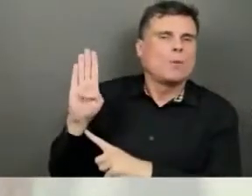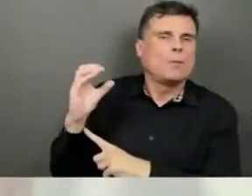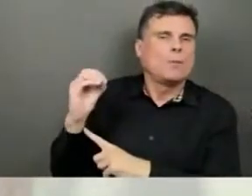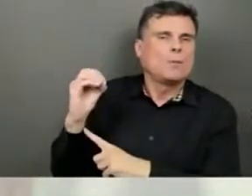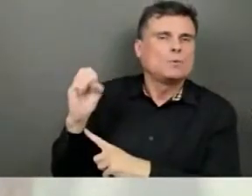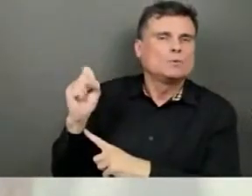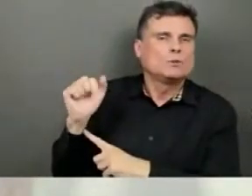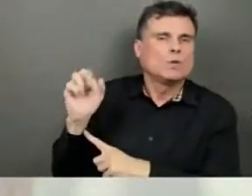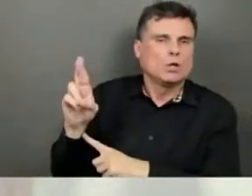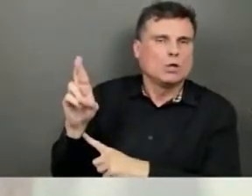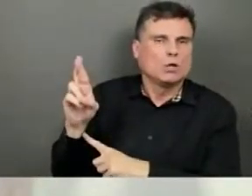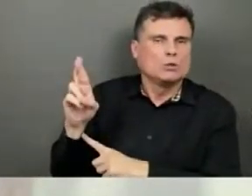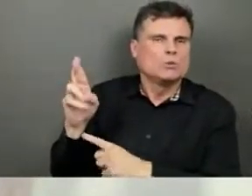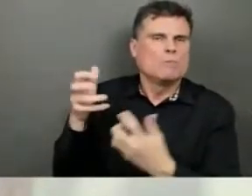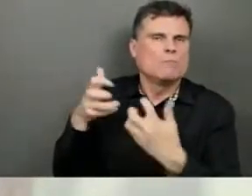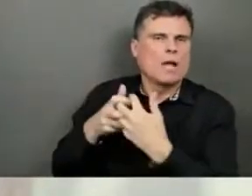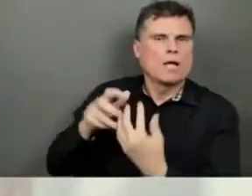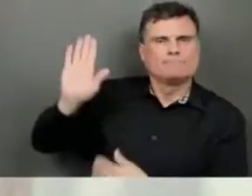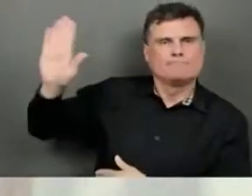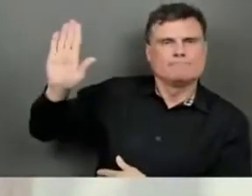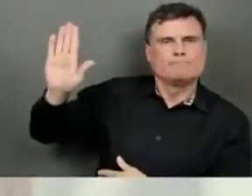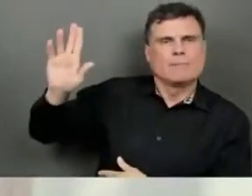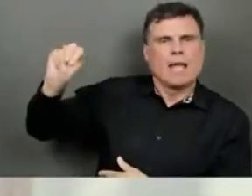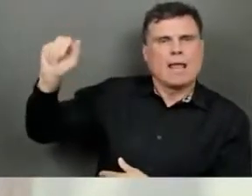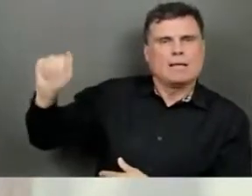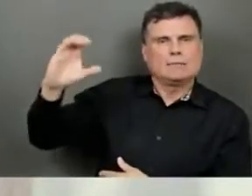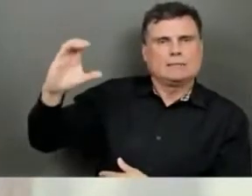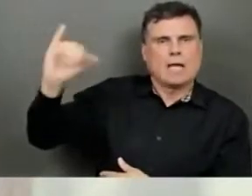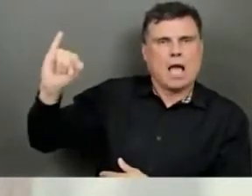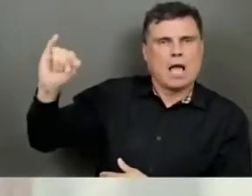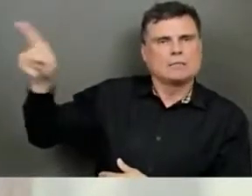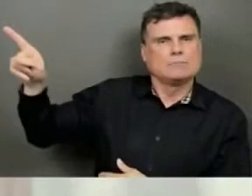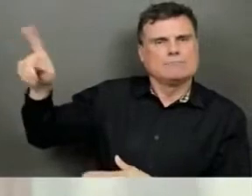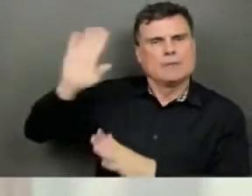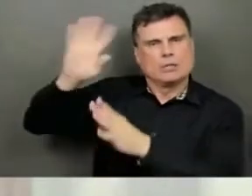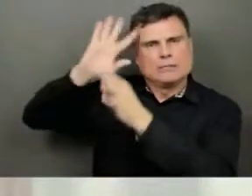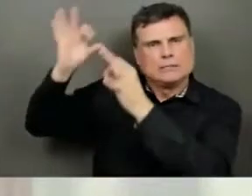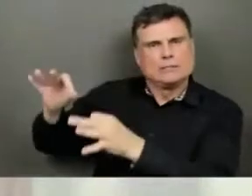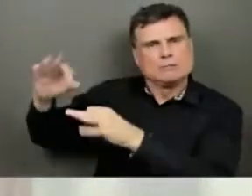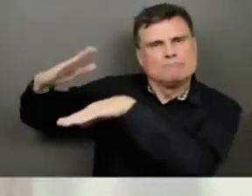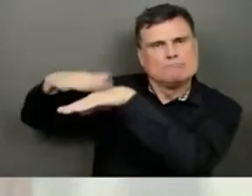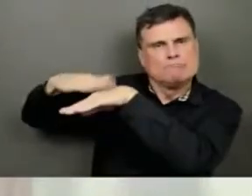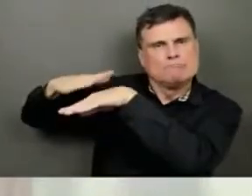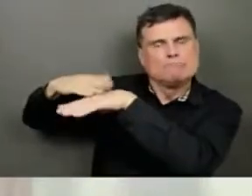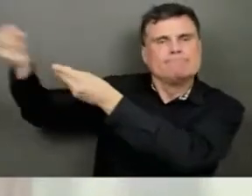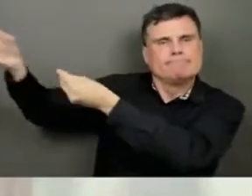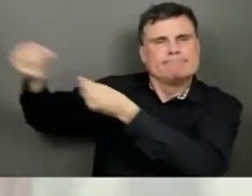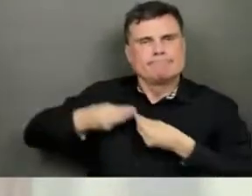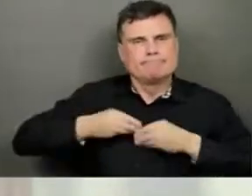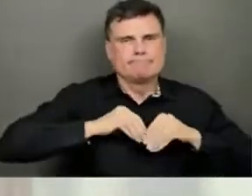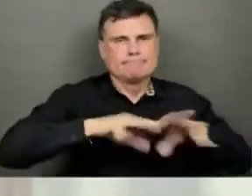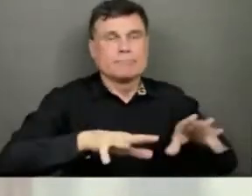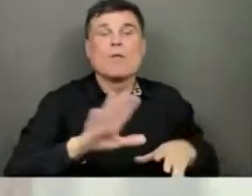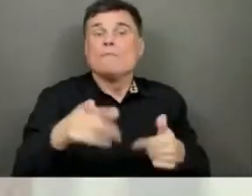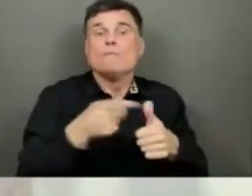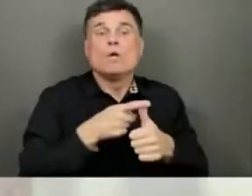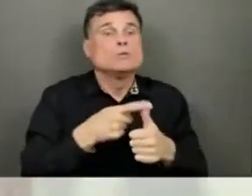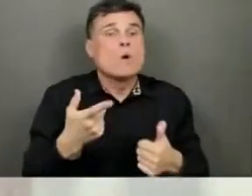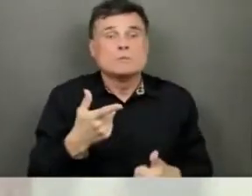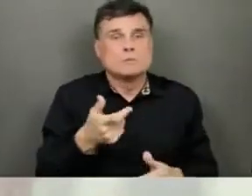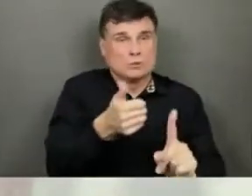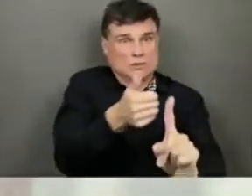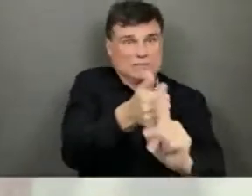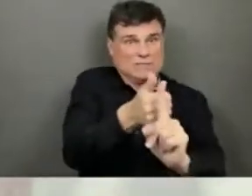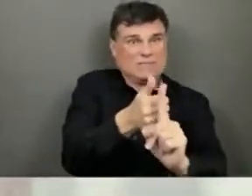National Advisory Committee. So this means the focus will be on protecting people at highest risk of severe illness. And they are also